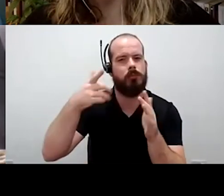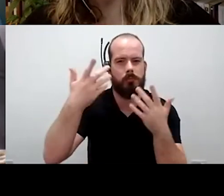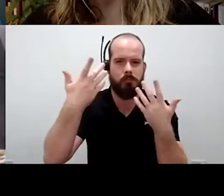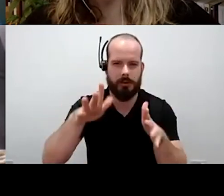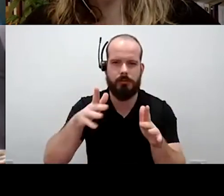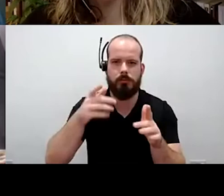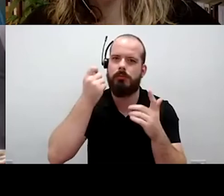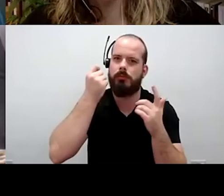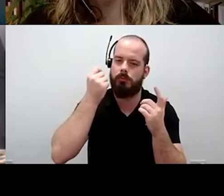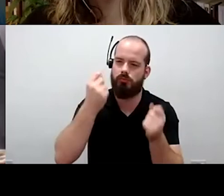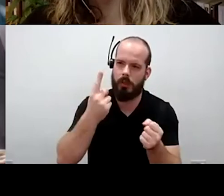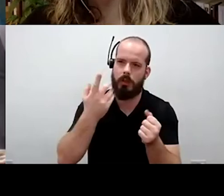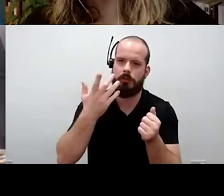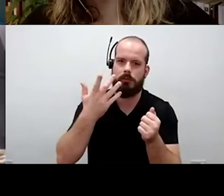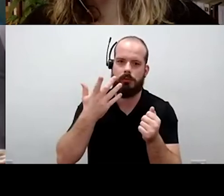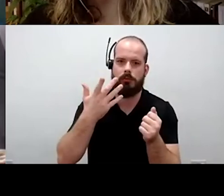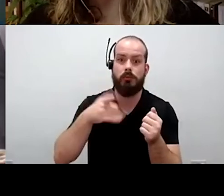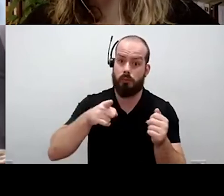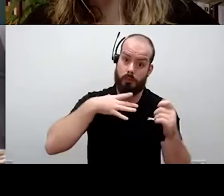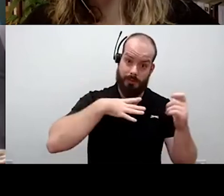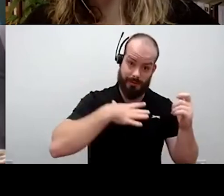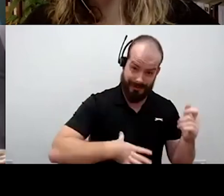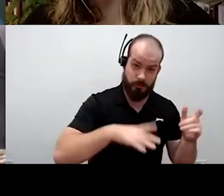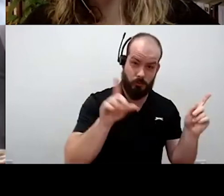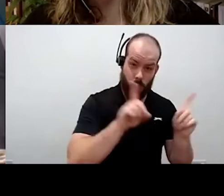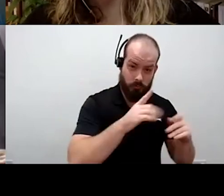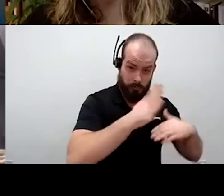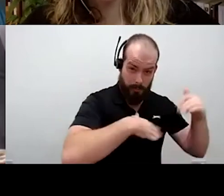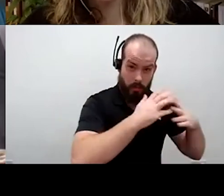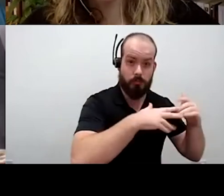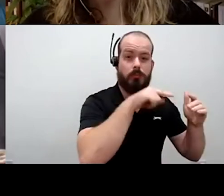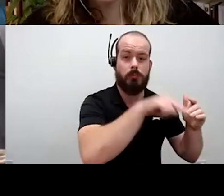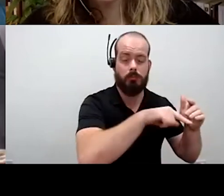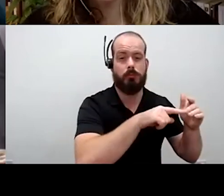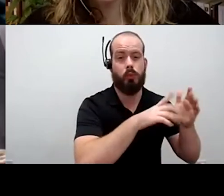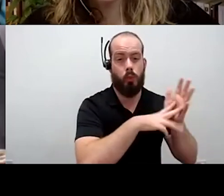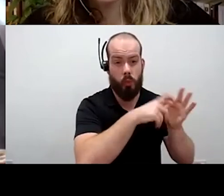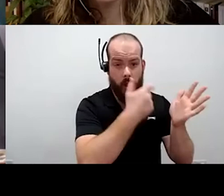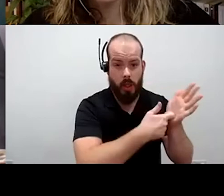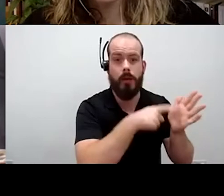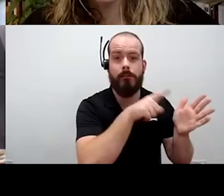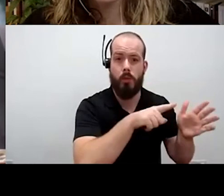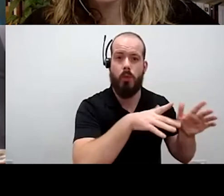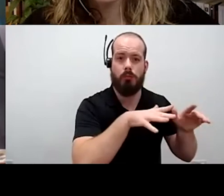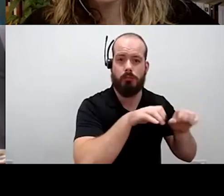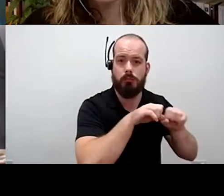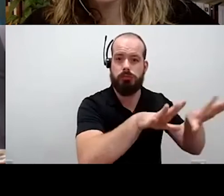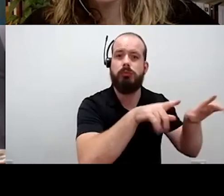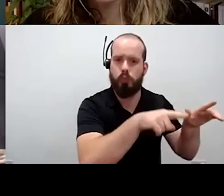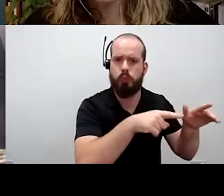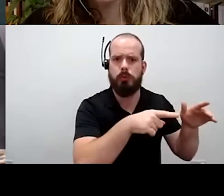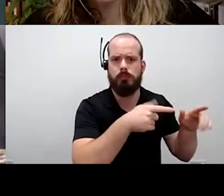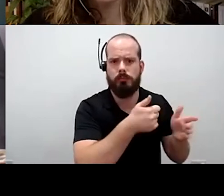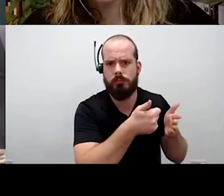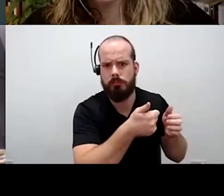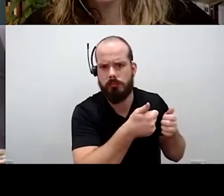dynamic I'm talking about now, that you need civil nuclear to fund the submarine base. Since then, we've